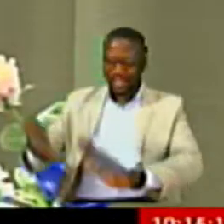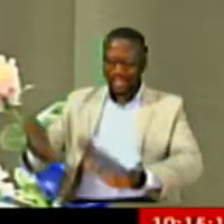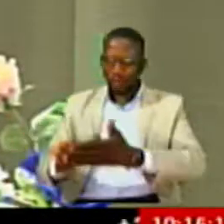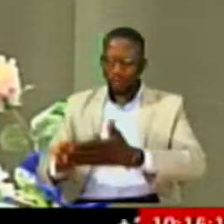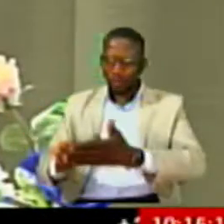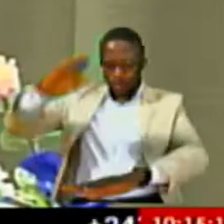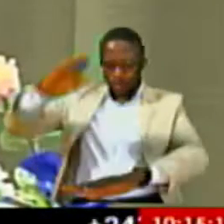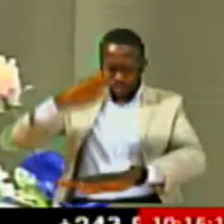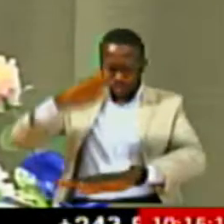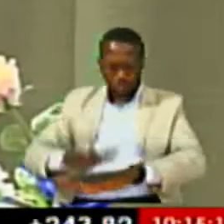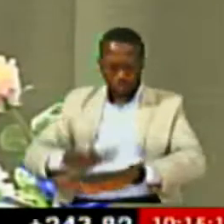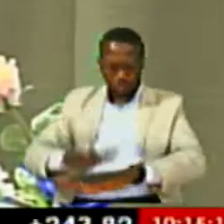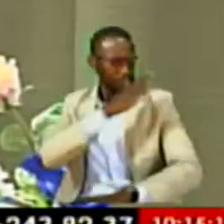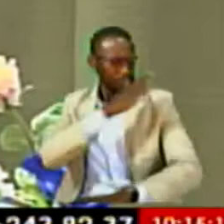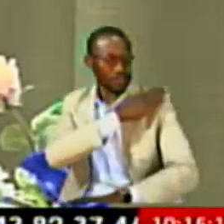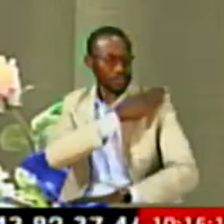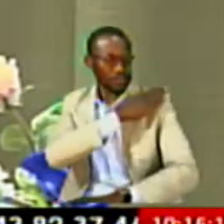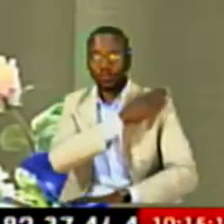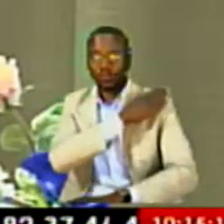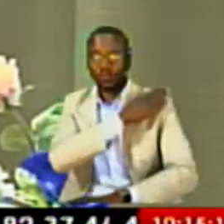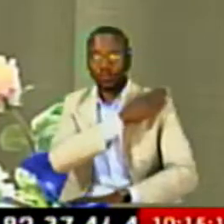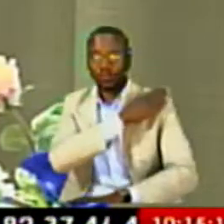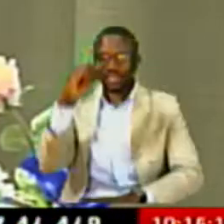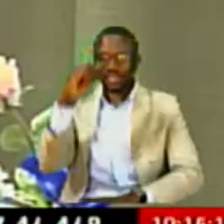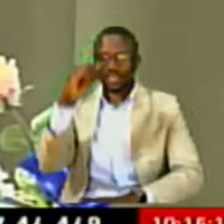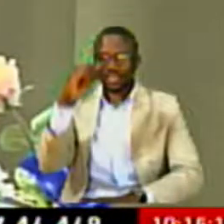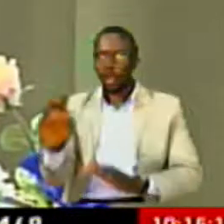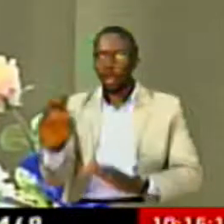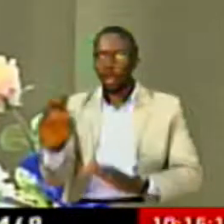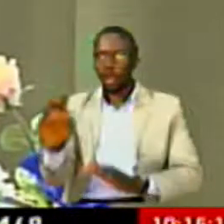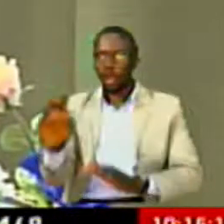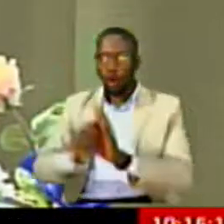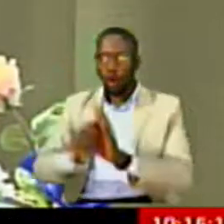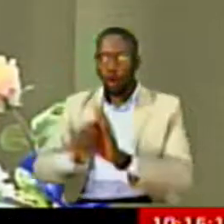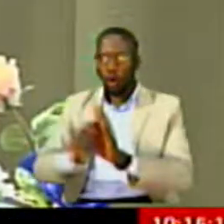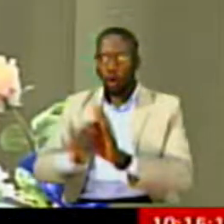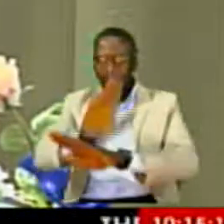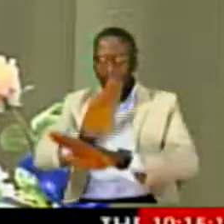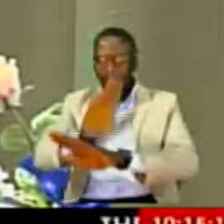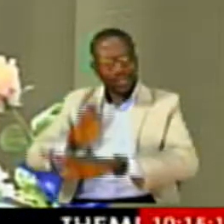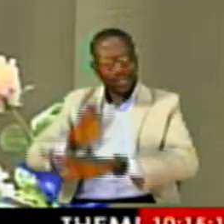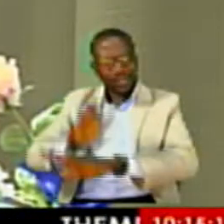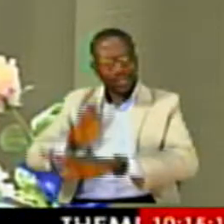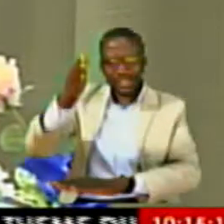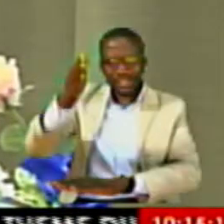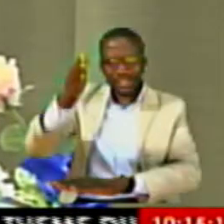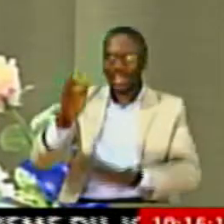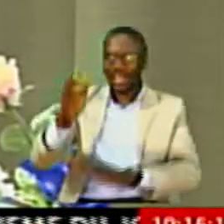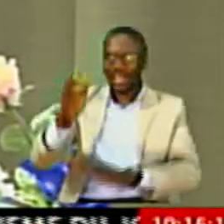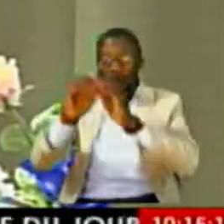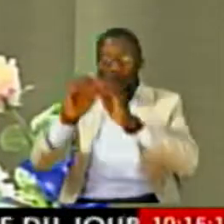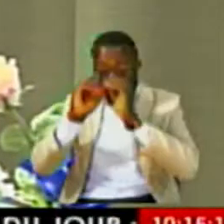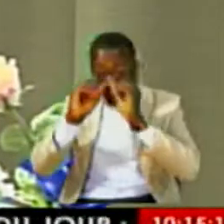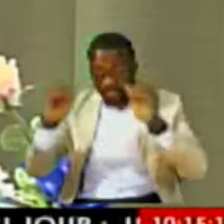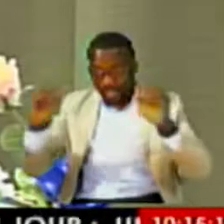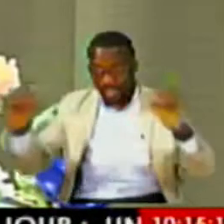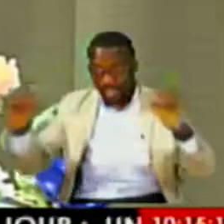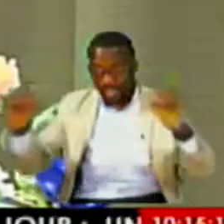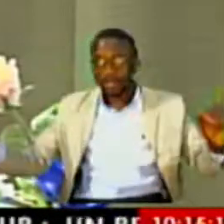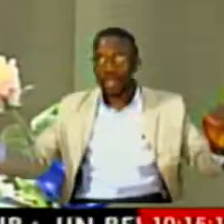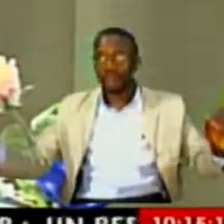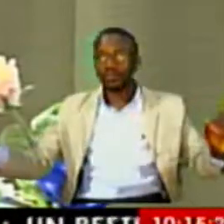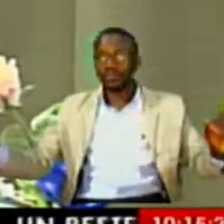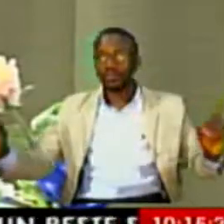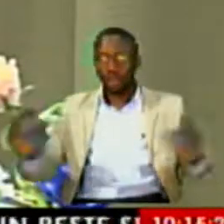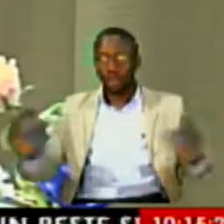and the government will be upon his shoulder, and his name will be called Wonderful, Le